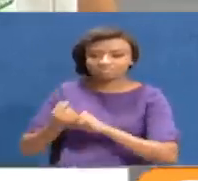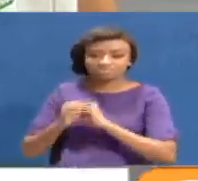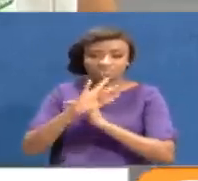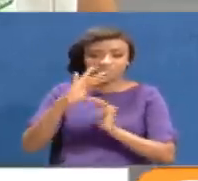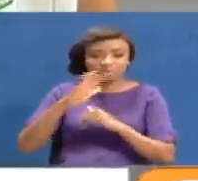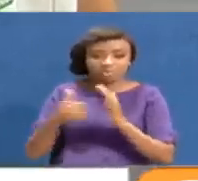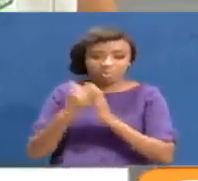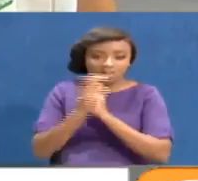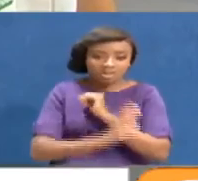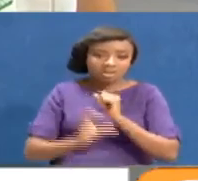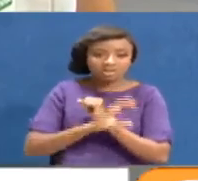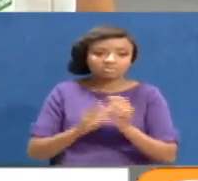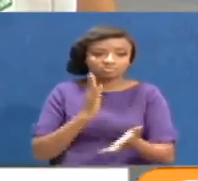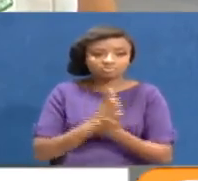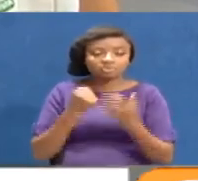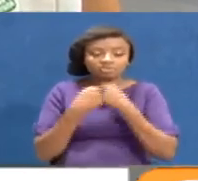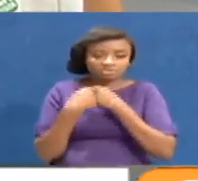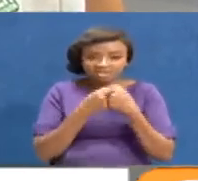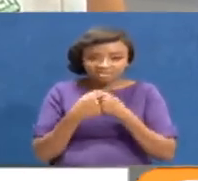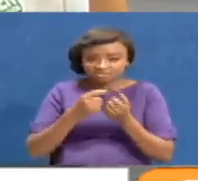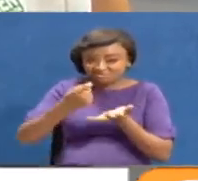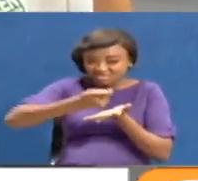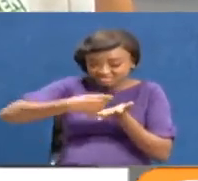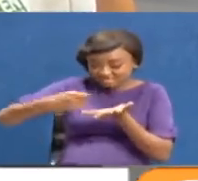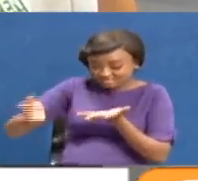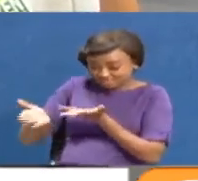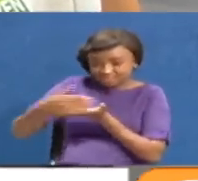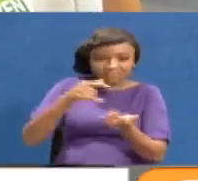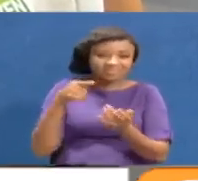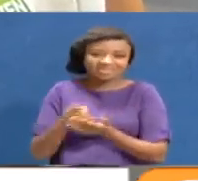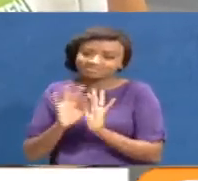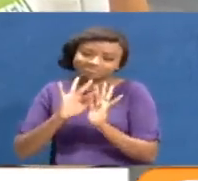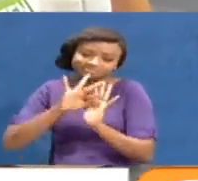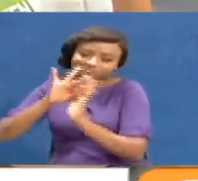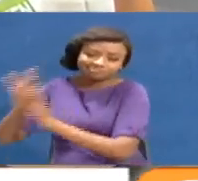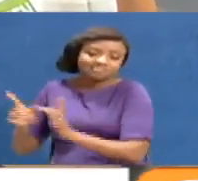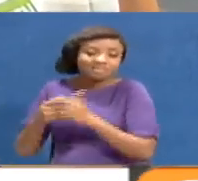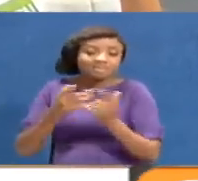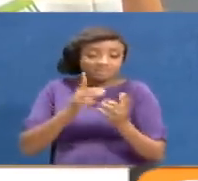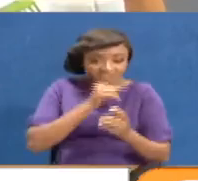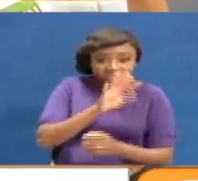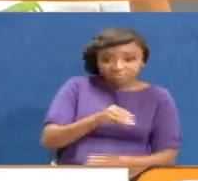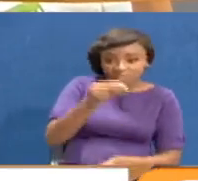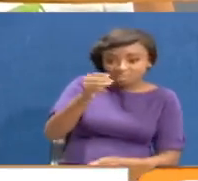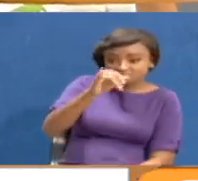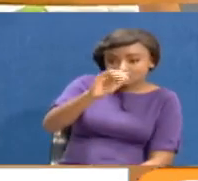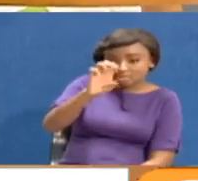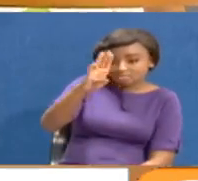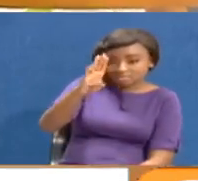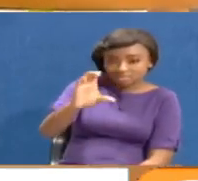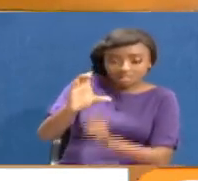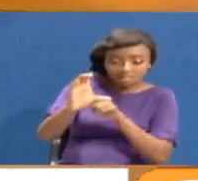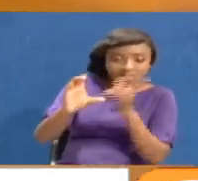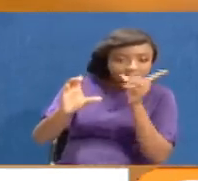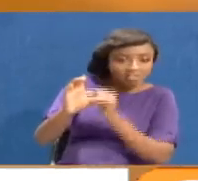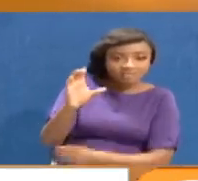entire country. So the challenges of signatures should not be there. Then we now need to get to the IEBC to verify those signatures. And then after